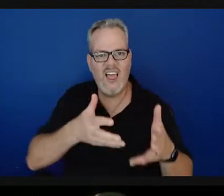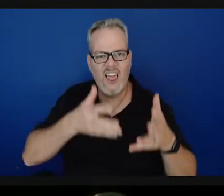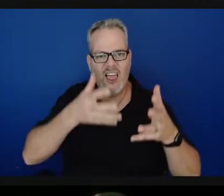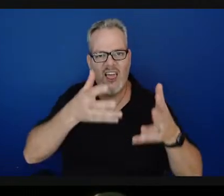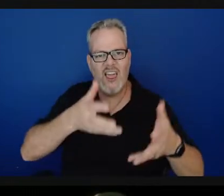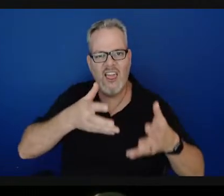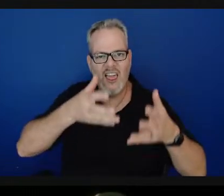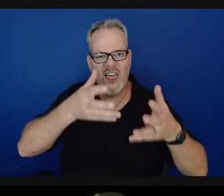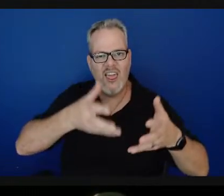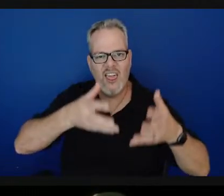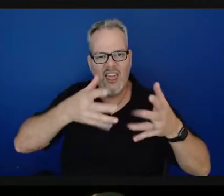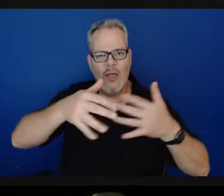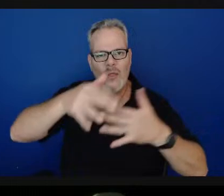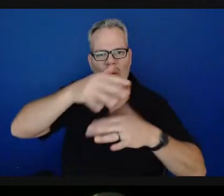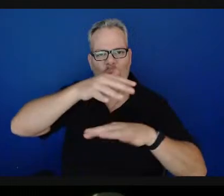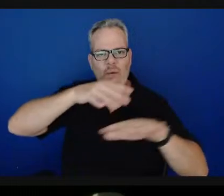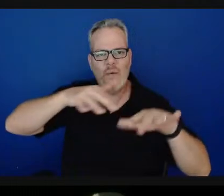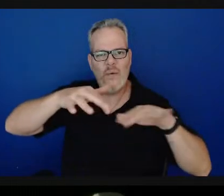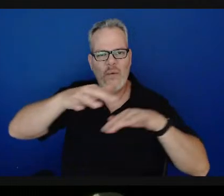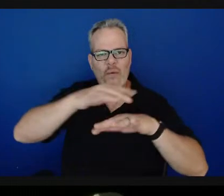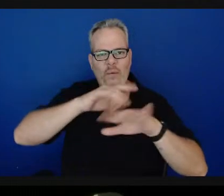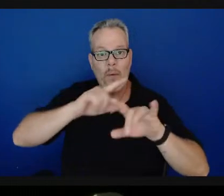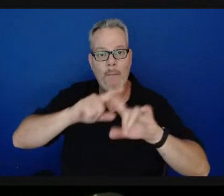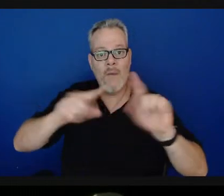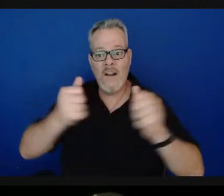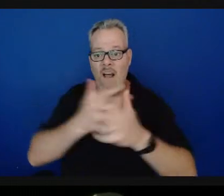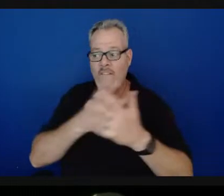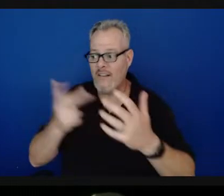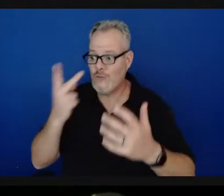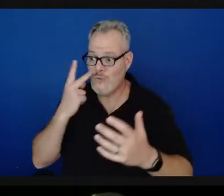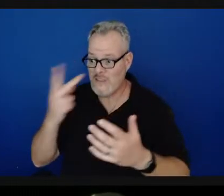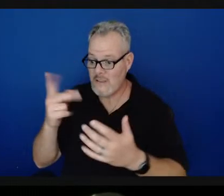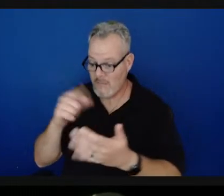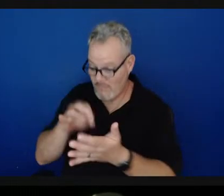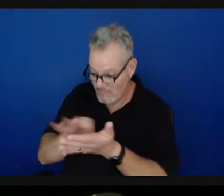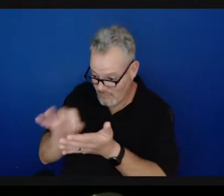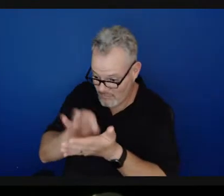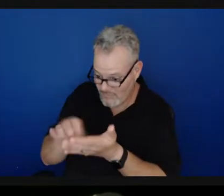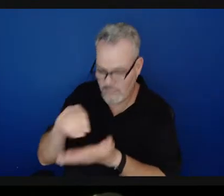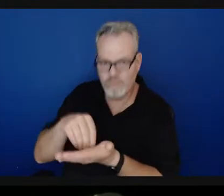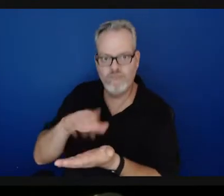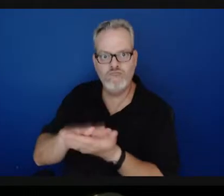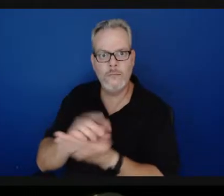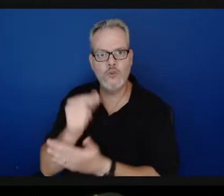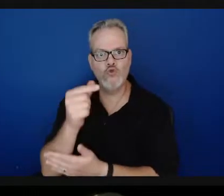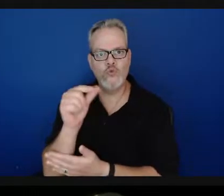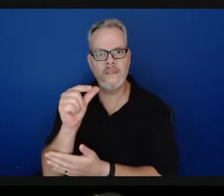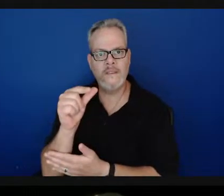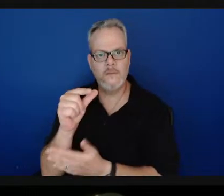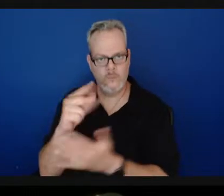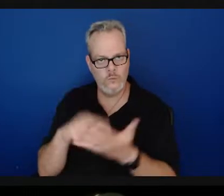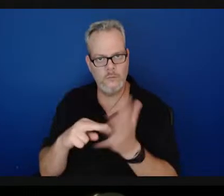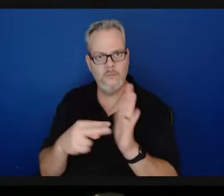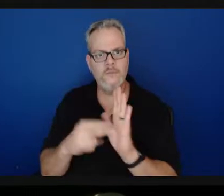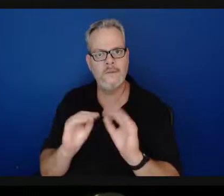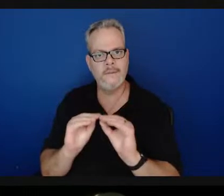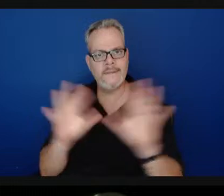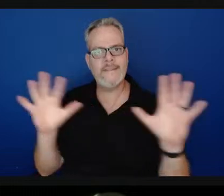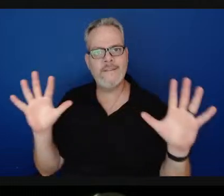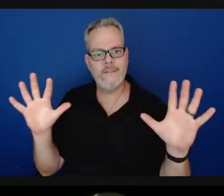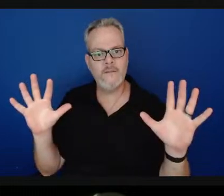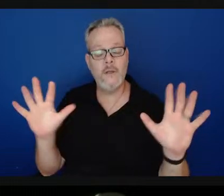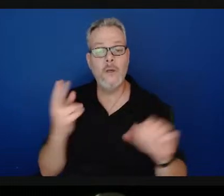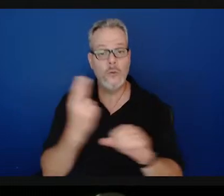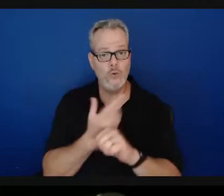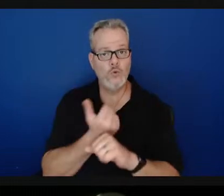area, but all the sensors are showing green at the moment in a national park. We can go in more detail to the charts